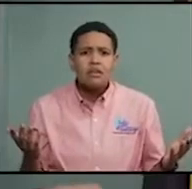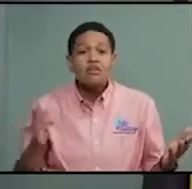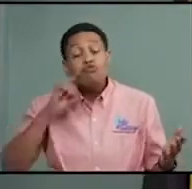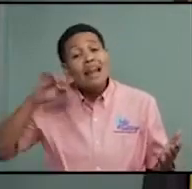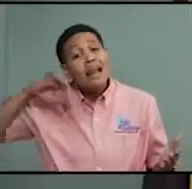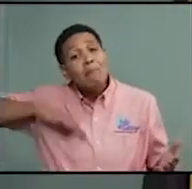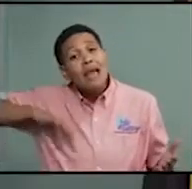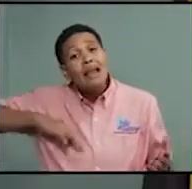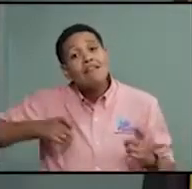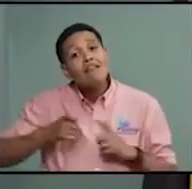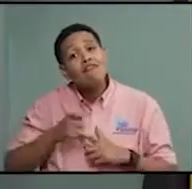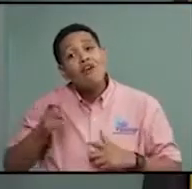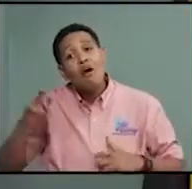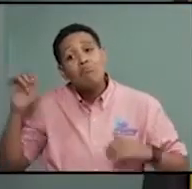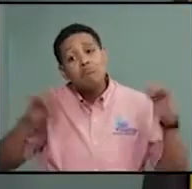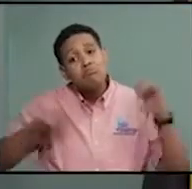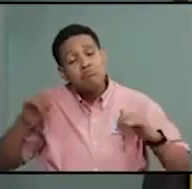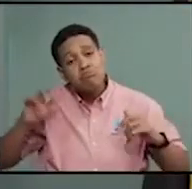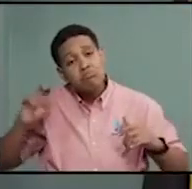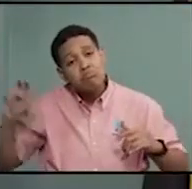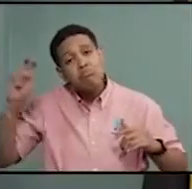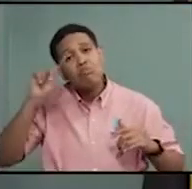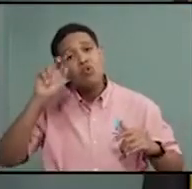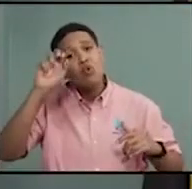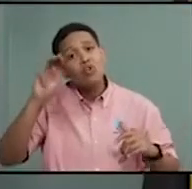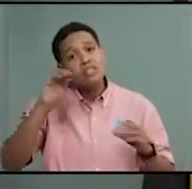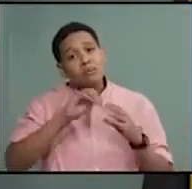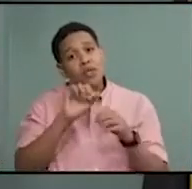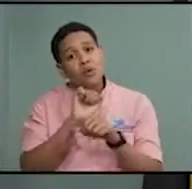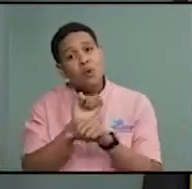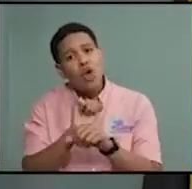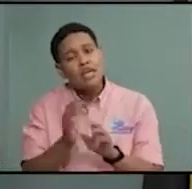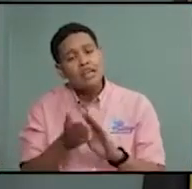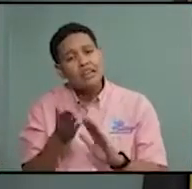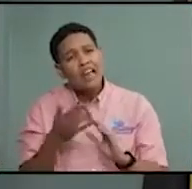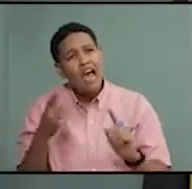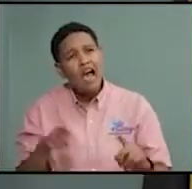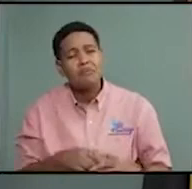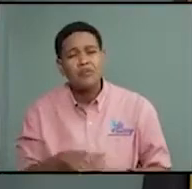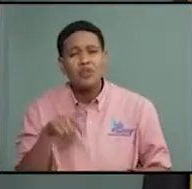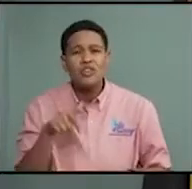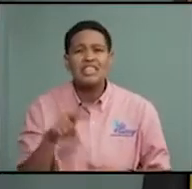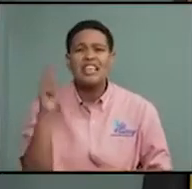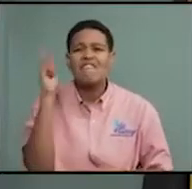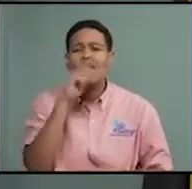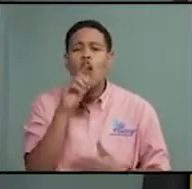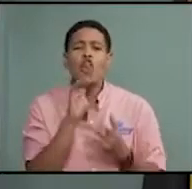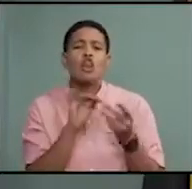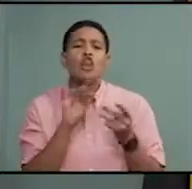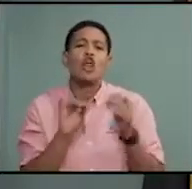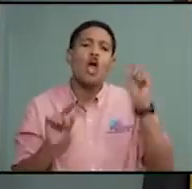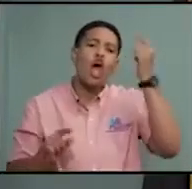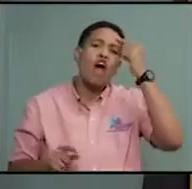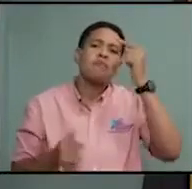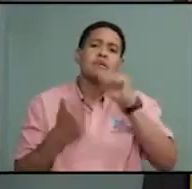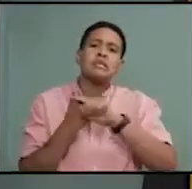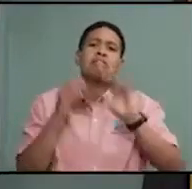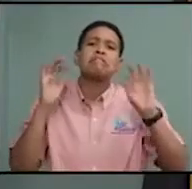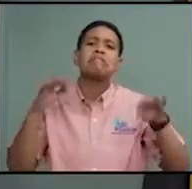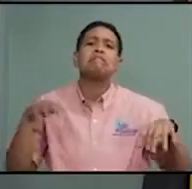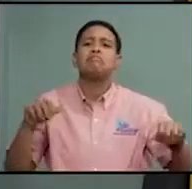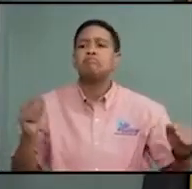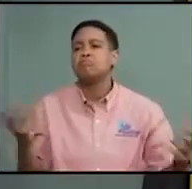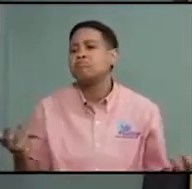benefit from tourism in working. So this false notion that the government is making a